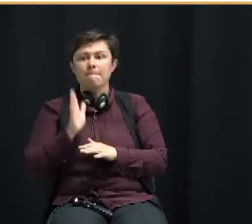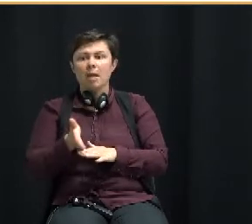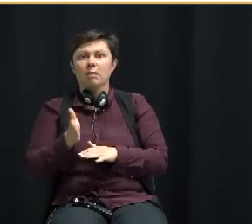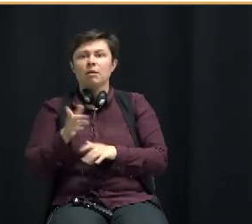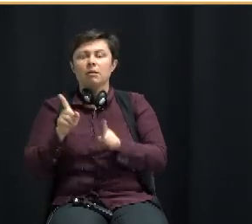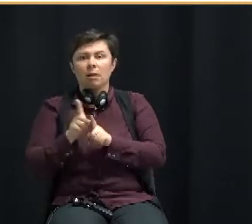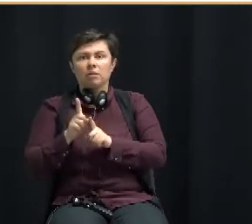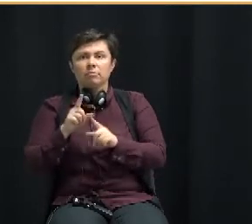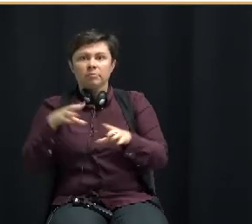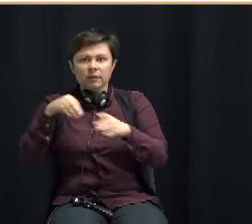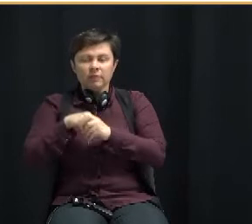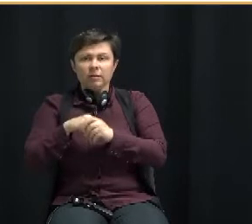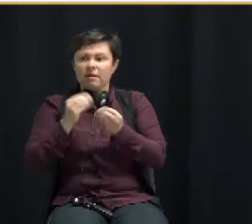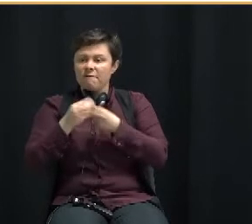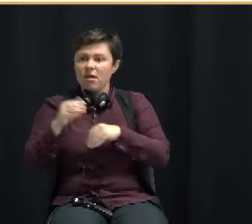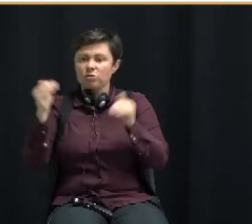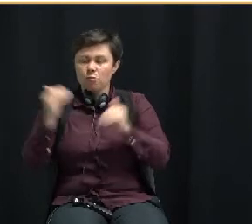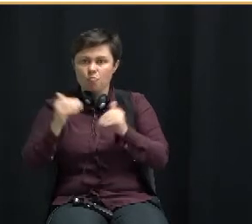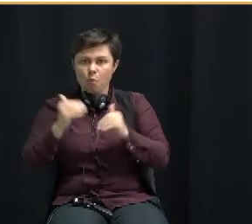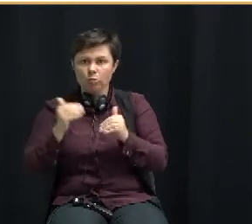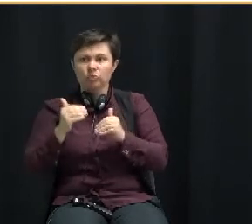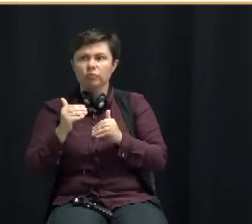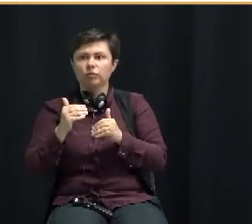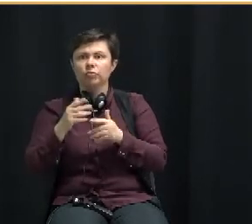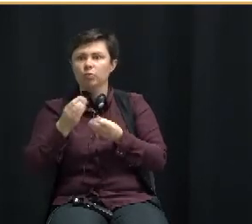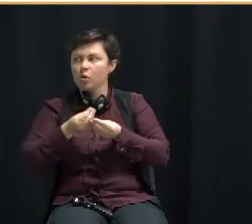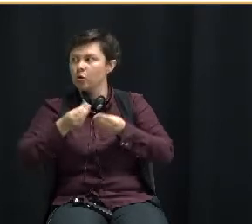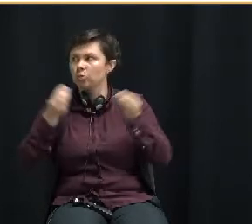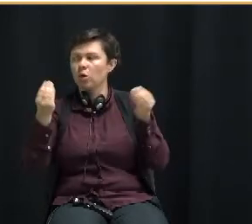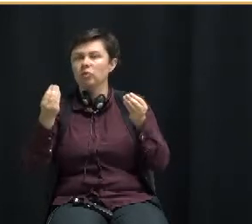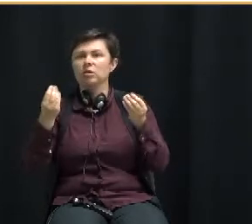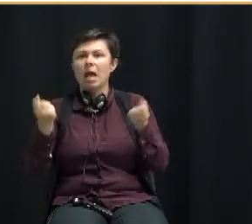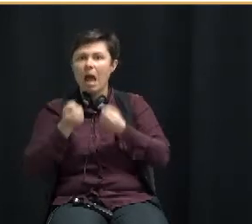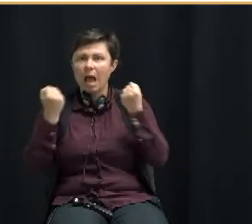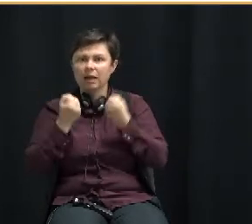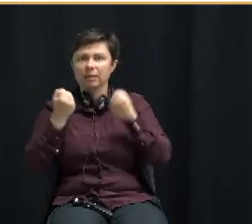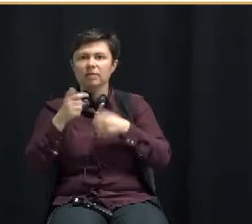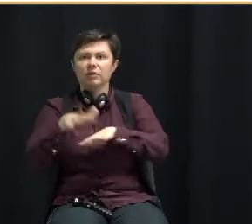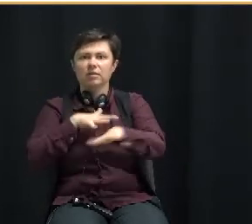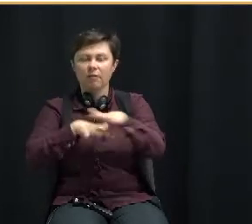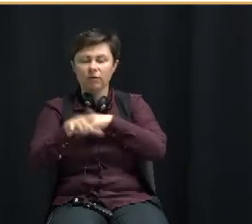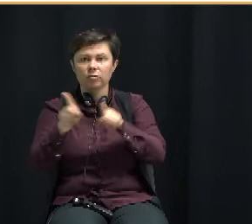education, they would have increased possibility of development,